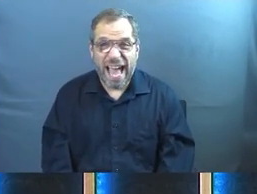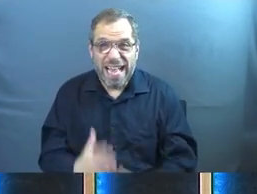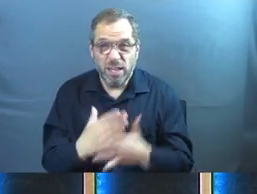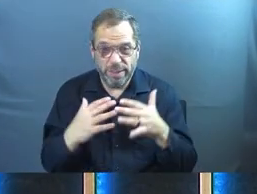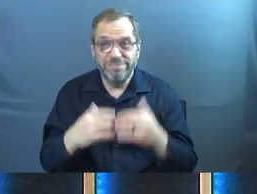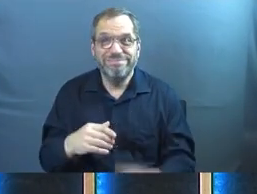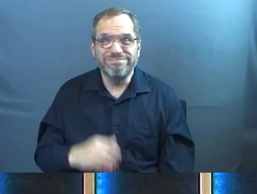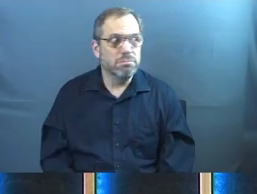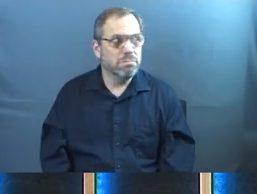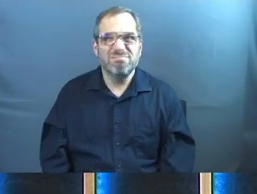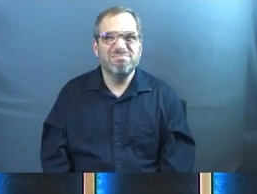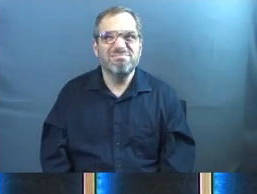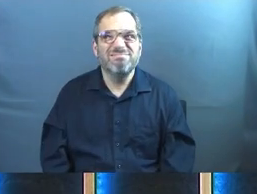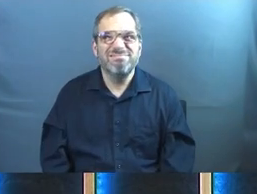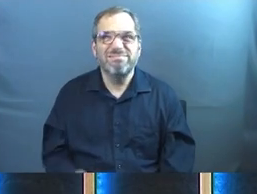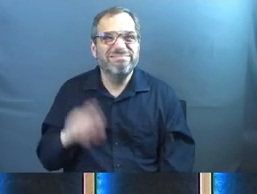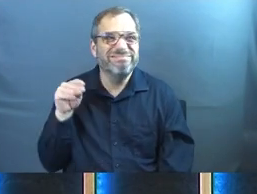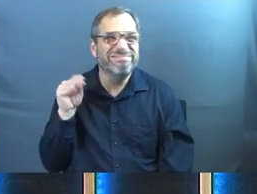going on.